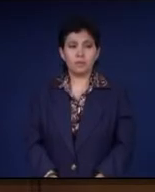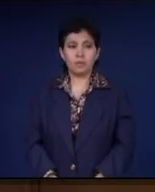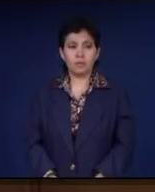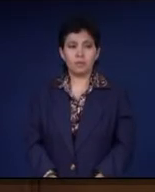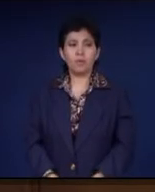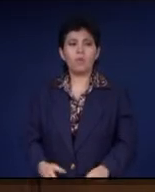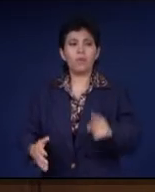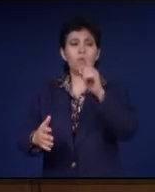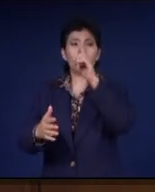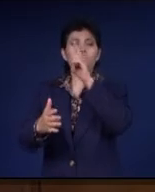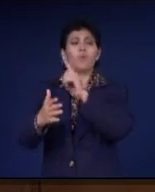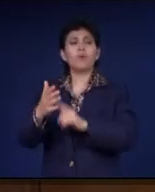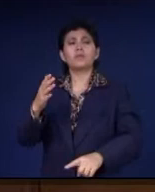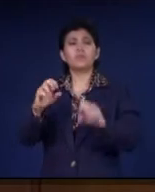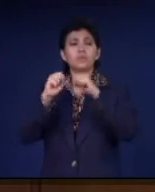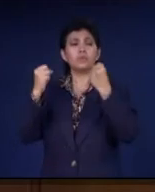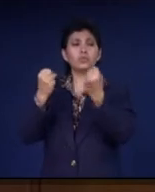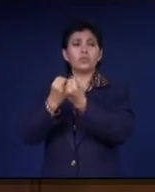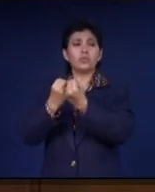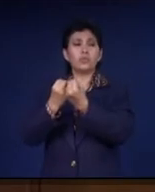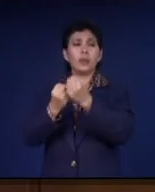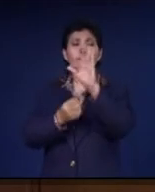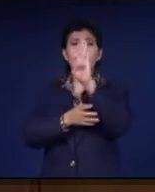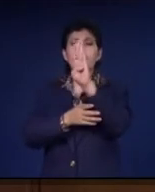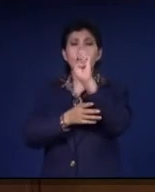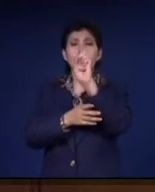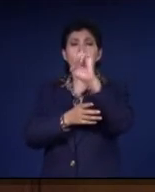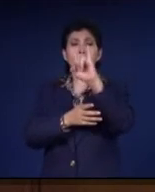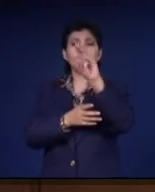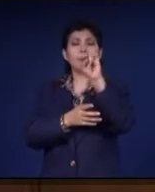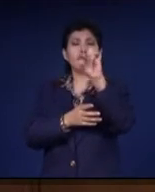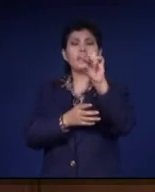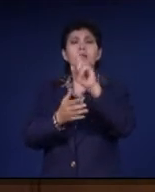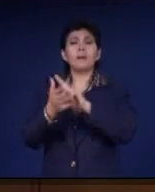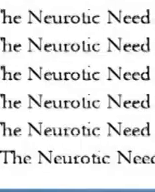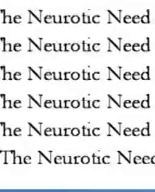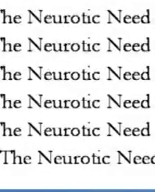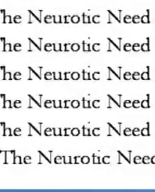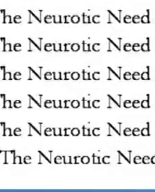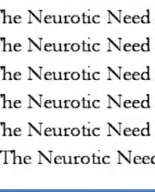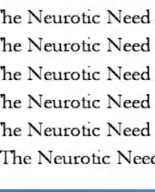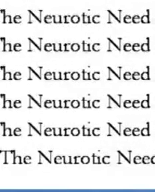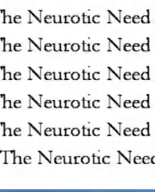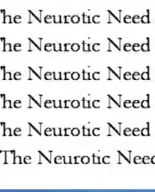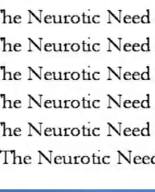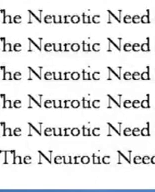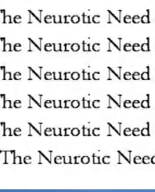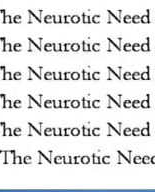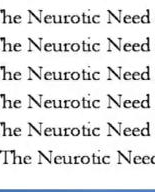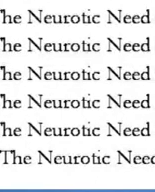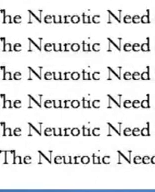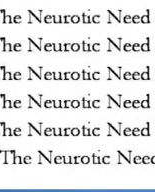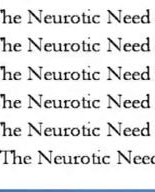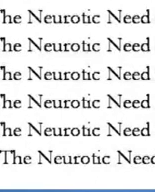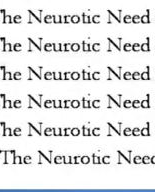Now, what is social being? We call what is social being? What are some of our needs? Karen Hornite is actually